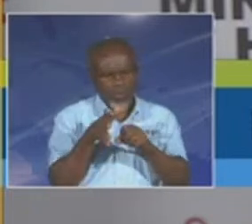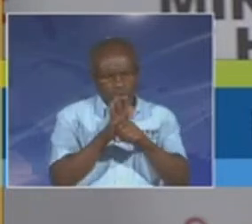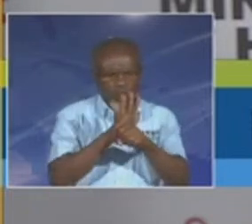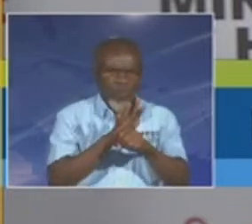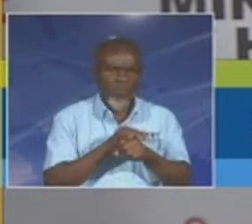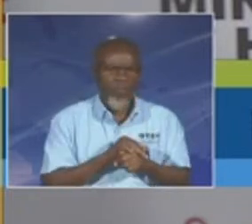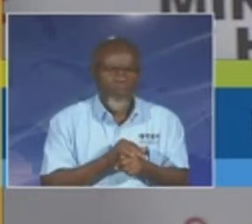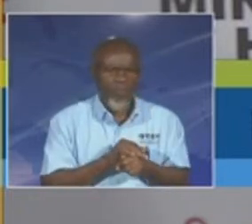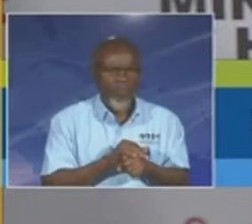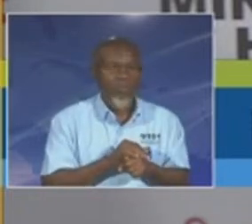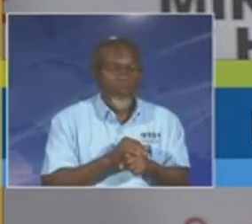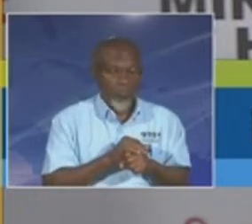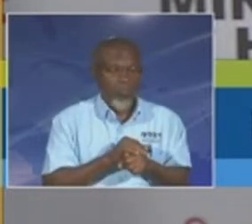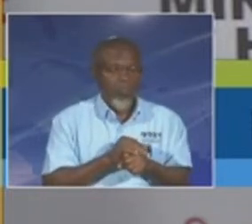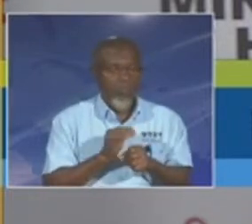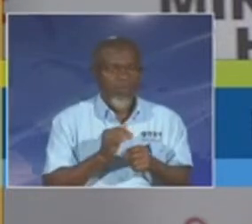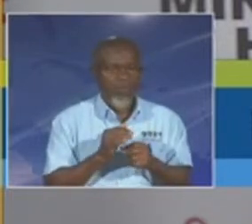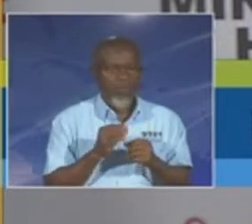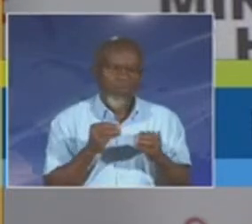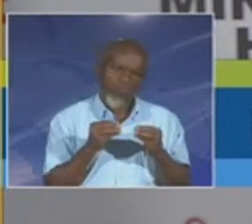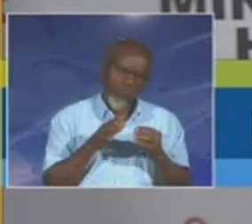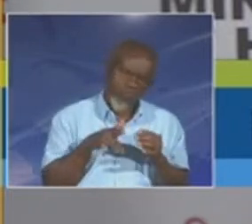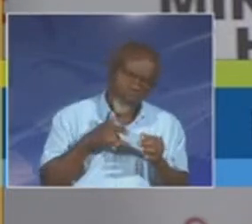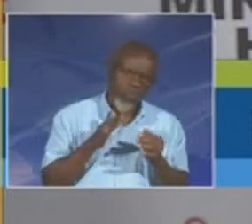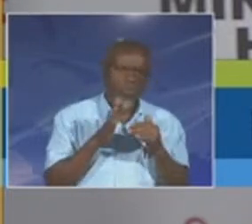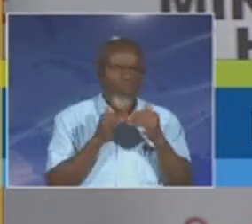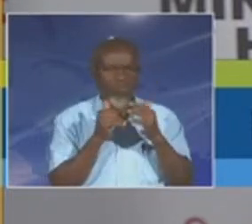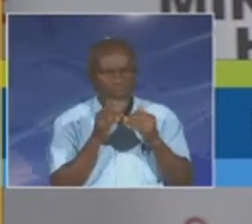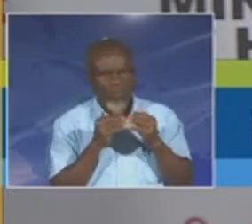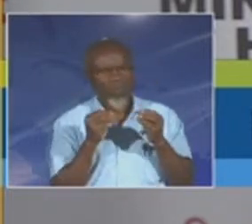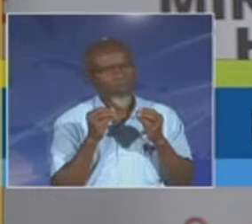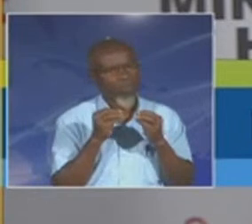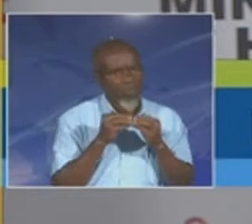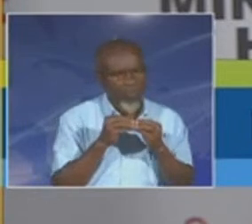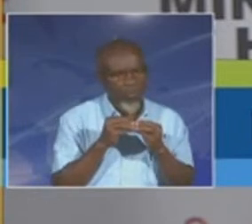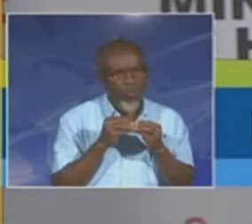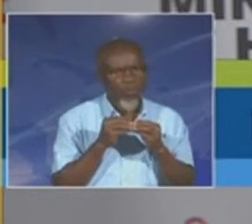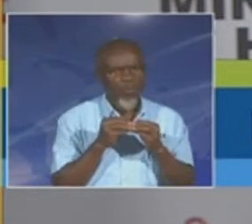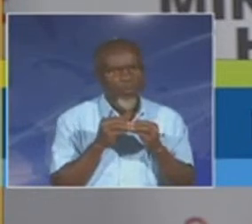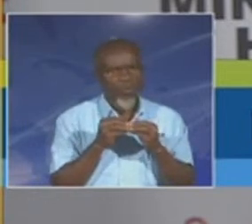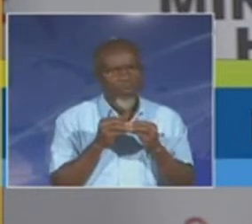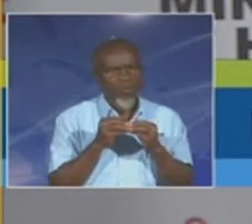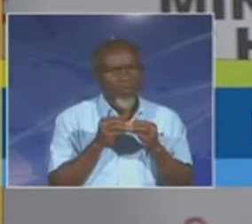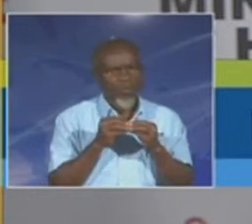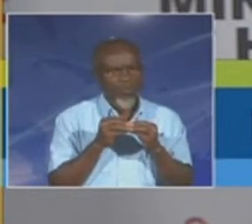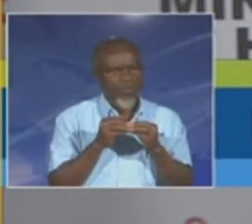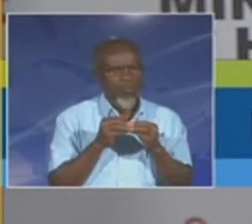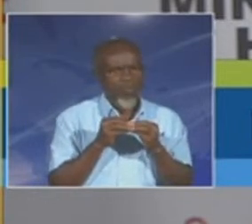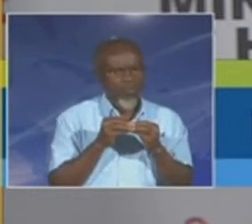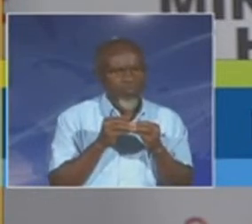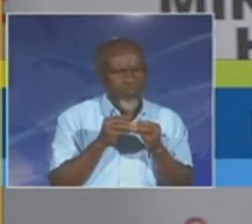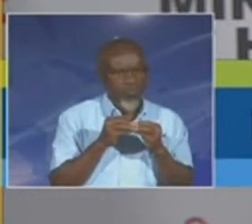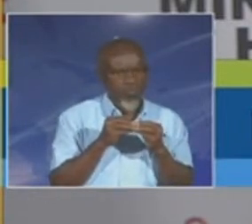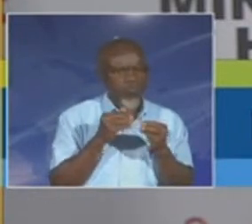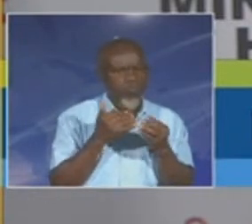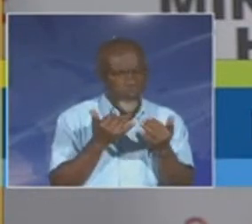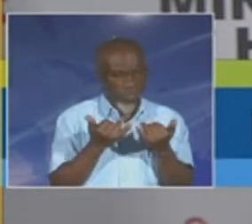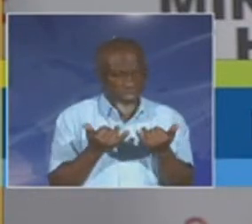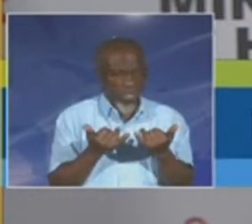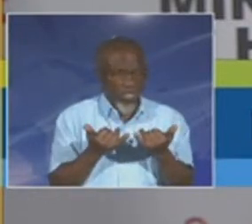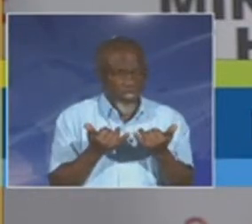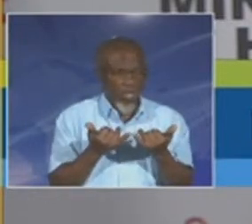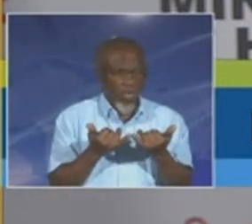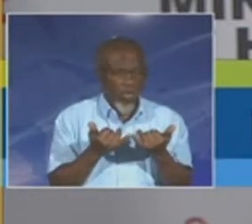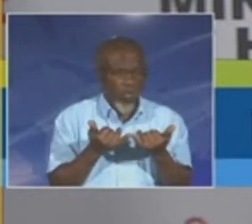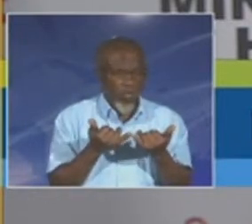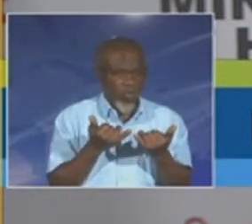of certainty, which is difficult to do right now. As Dr. Hines said, we on the outside of Delta. We were at the